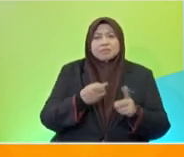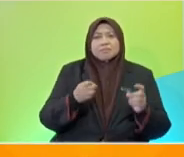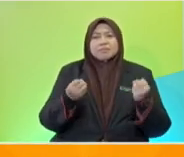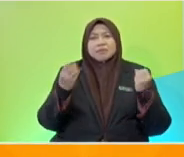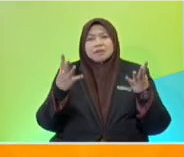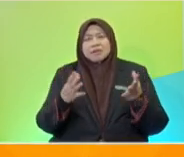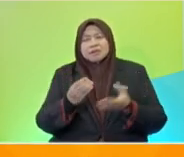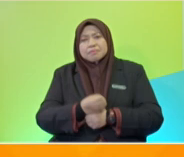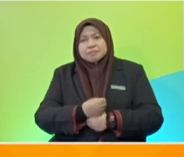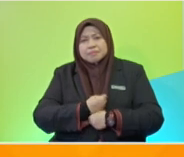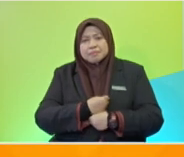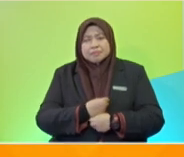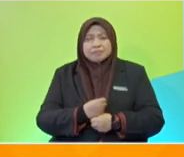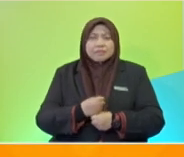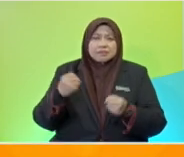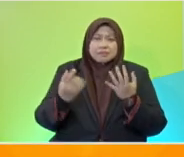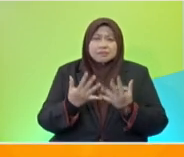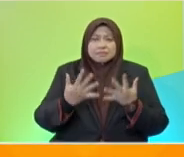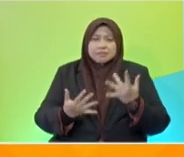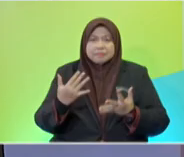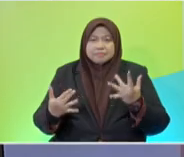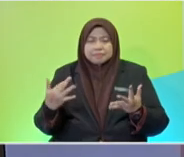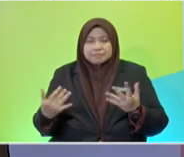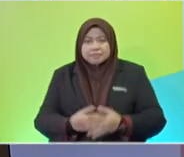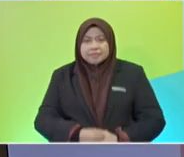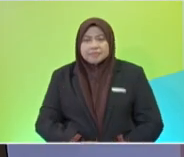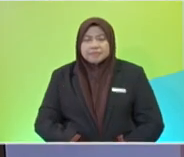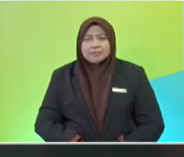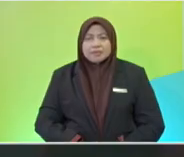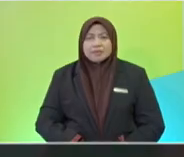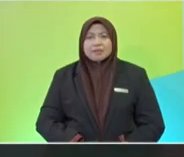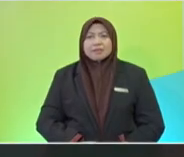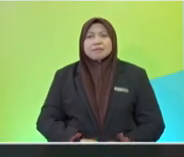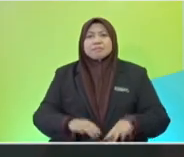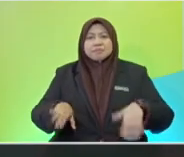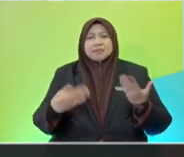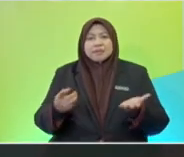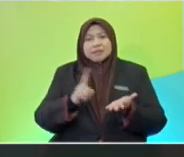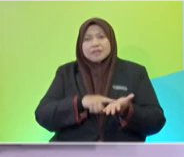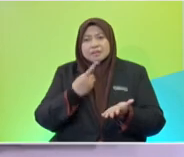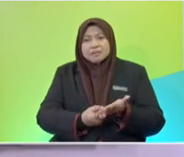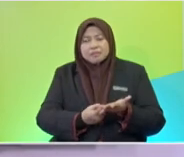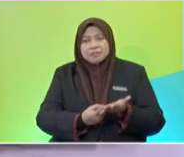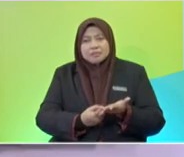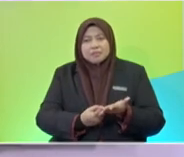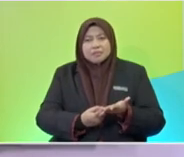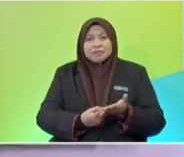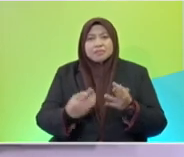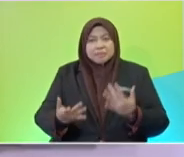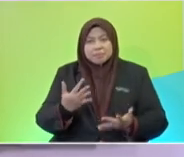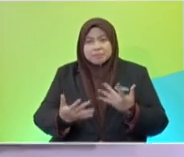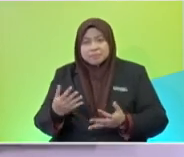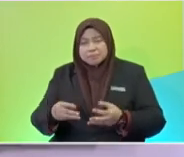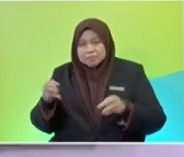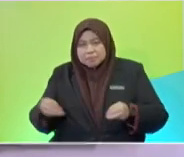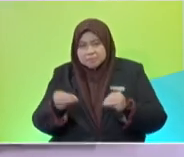kerosene on top mm-hmm, and there'll be fire. Ooh, what about when my mom is cooking in the kitchen and then there's some something that she uses to